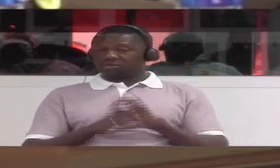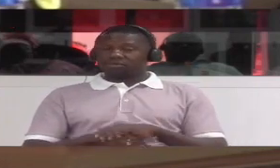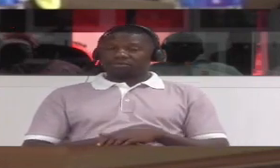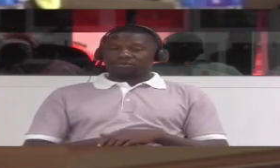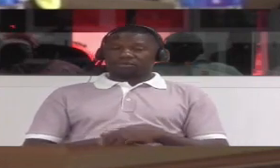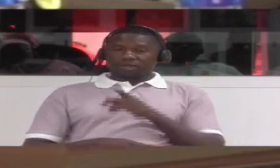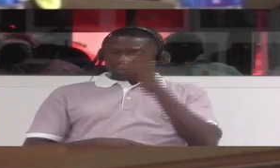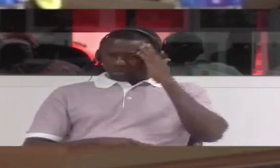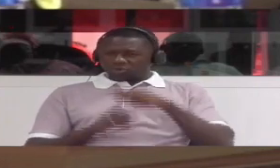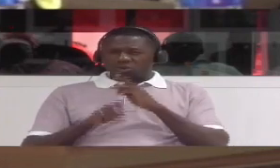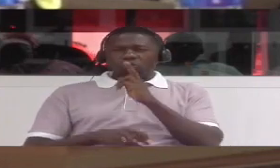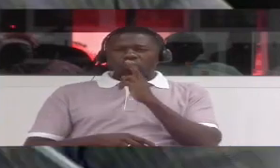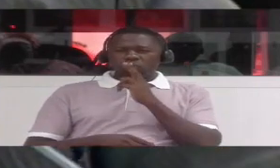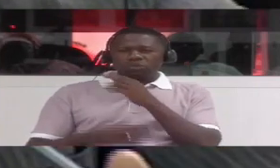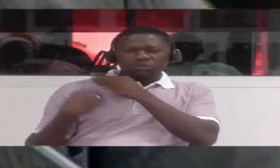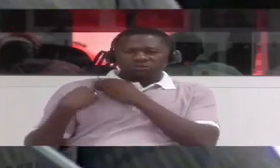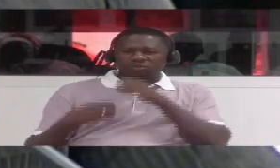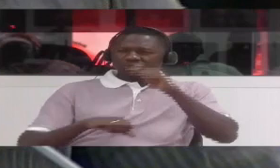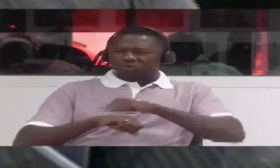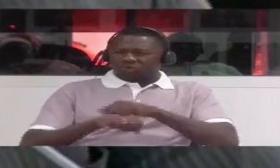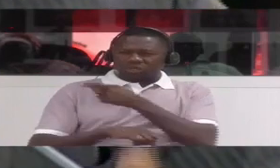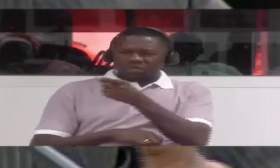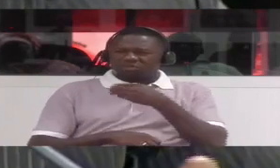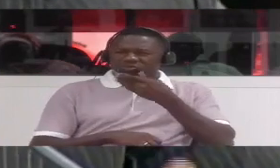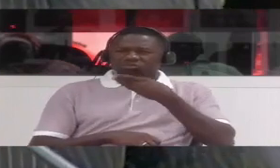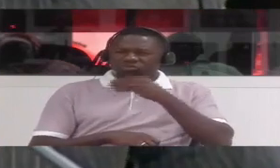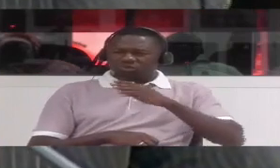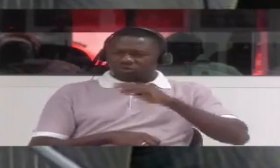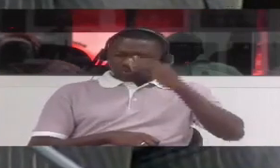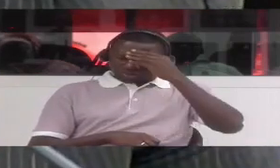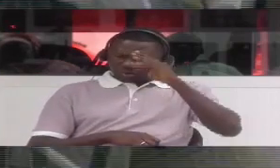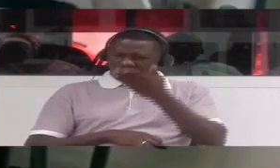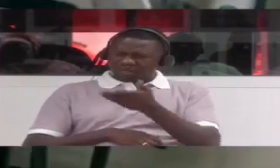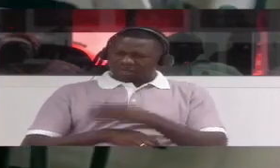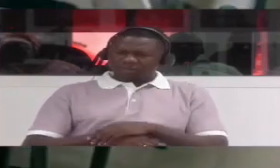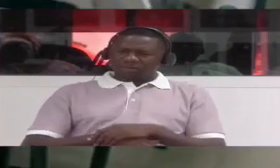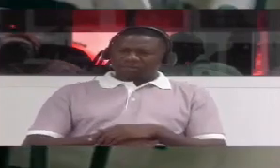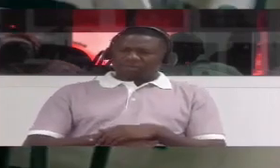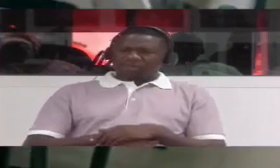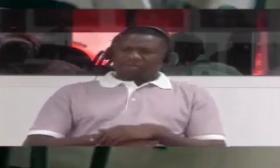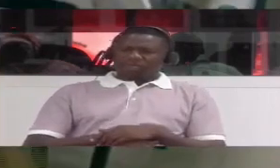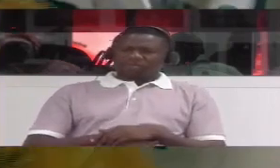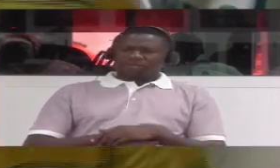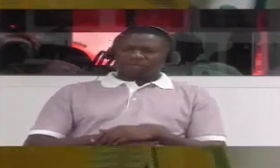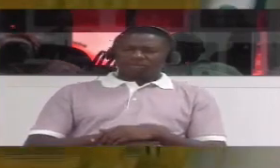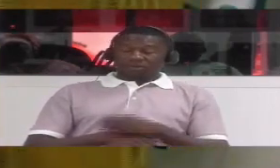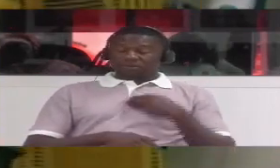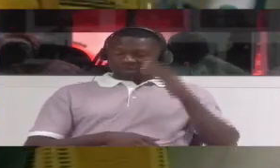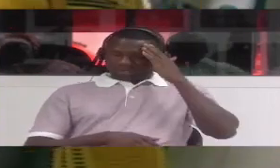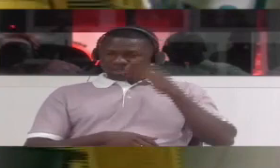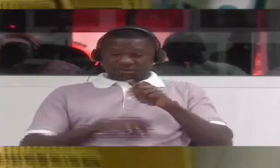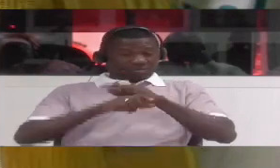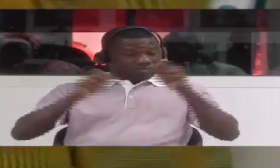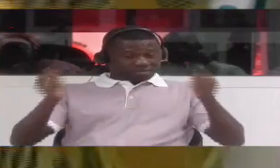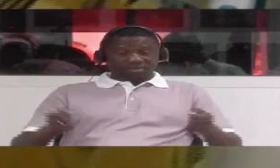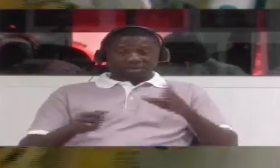him? Oh, the same gang. I mean, apparently, the panel that interviewed us was the